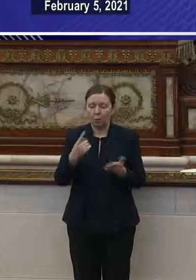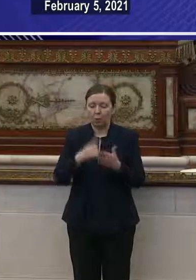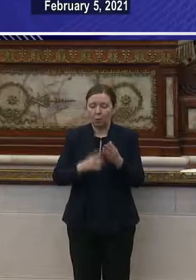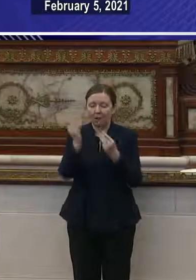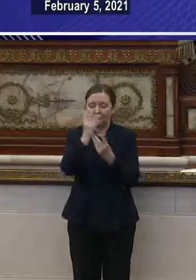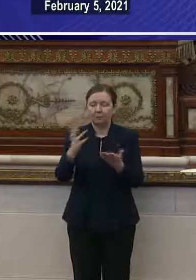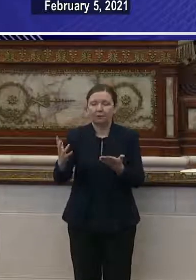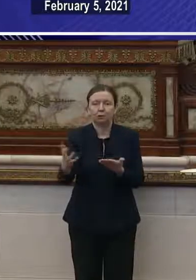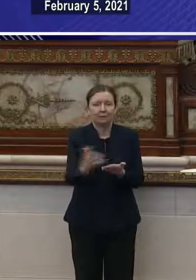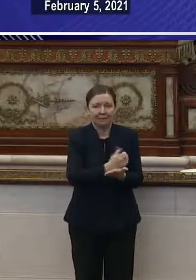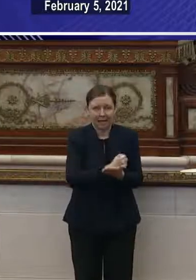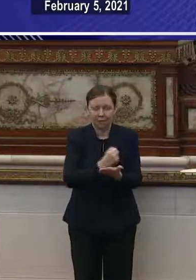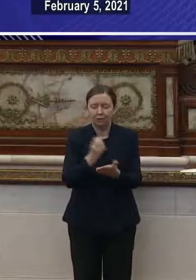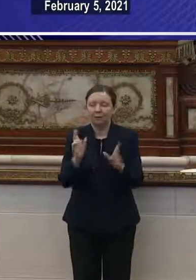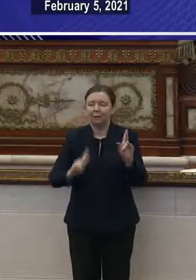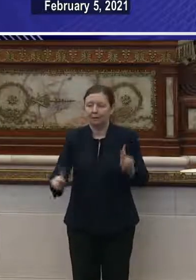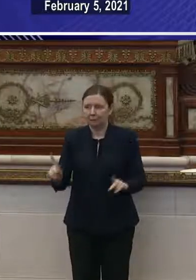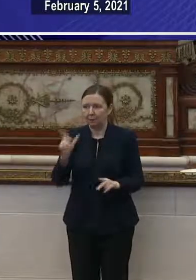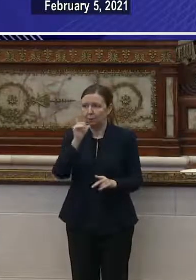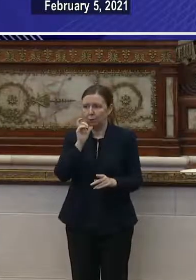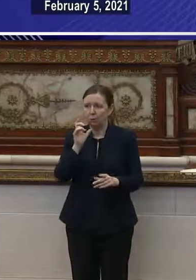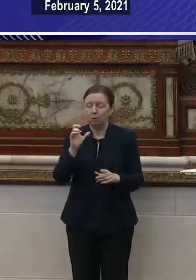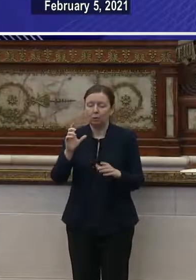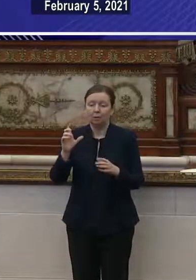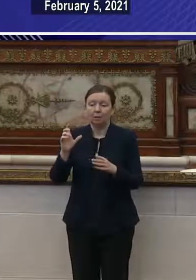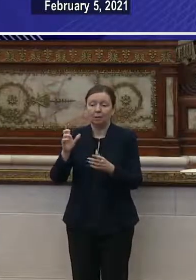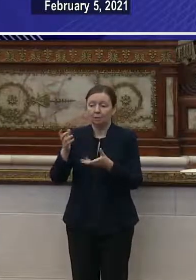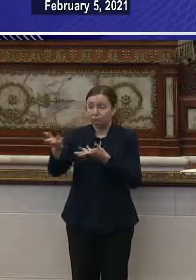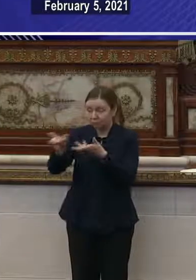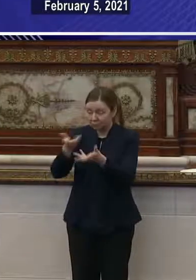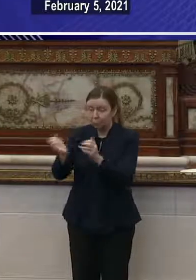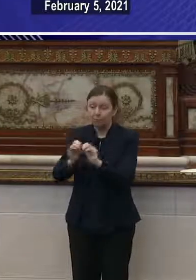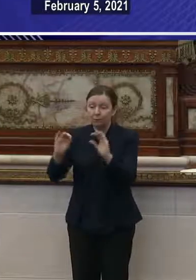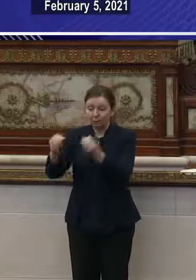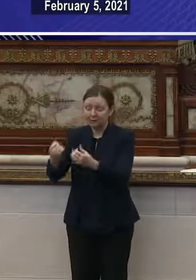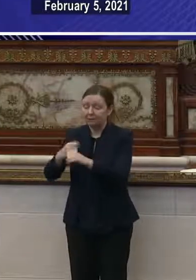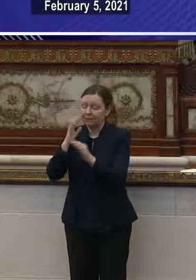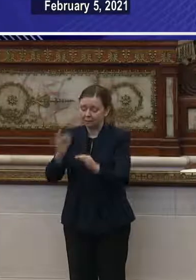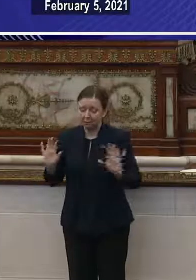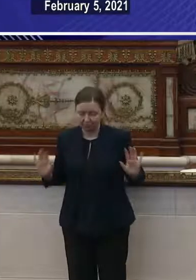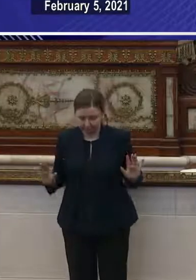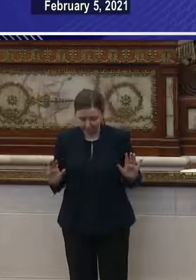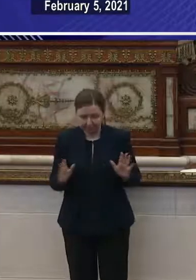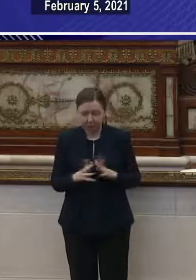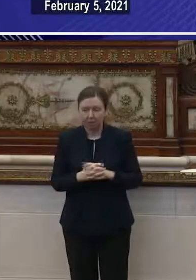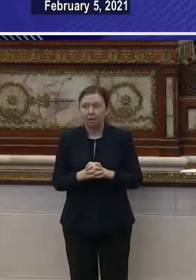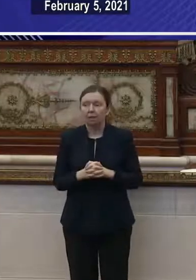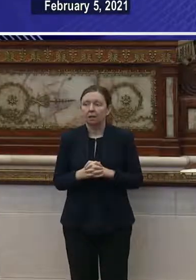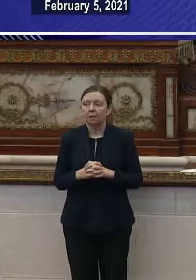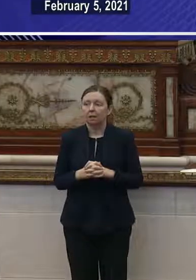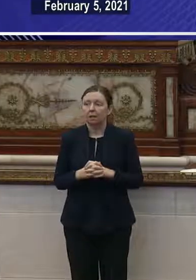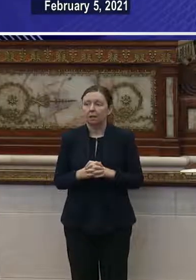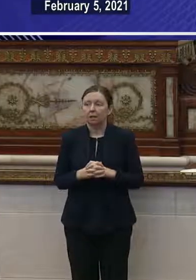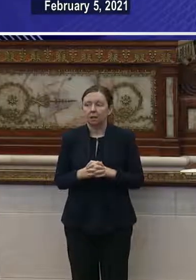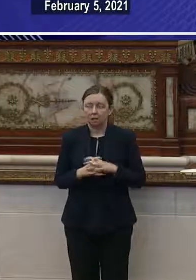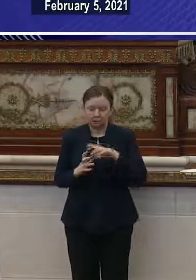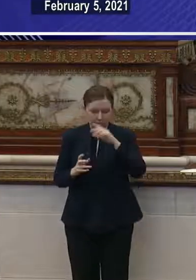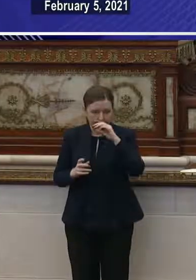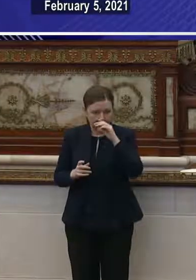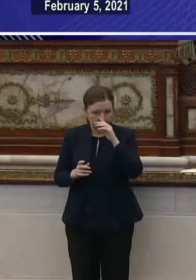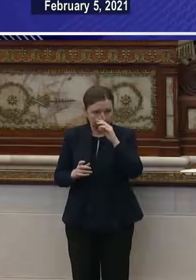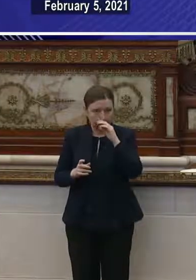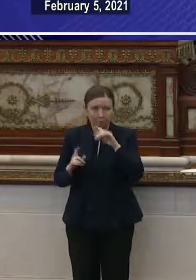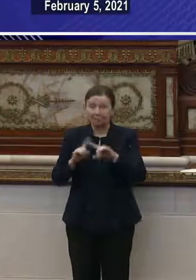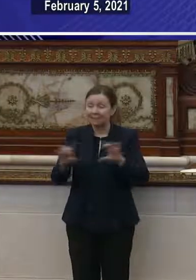information was gathered by the people who engaged this organization and how they made that decision. So you don't even know if like they searched